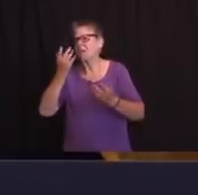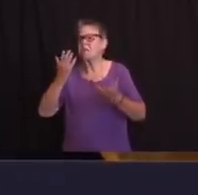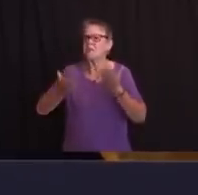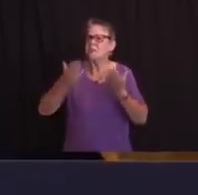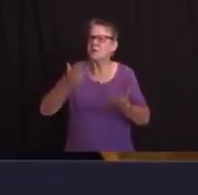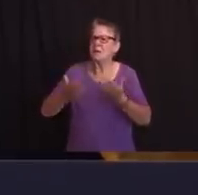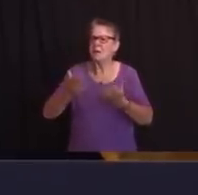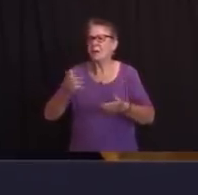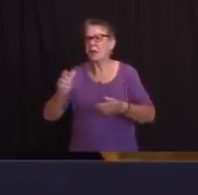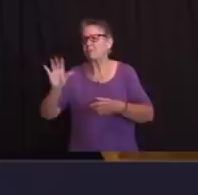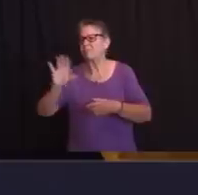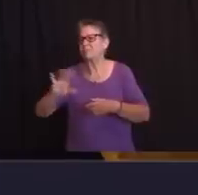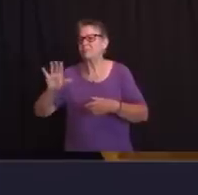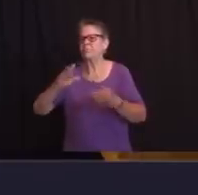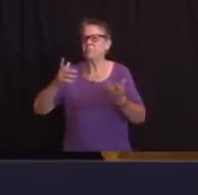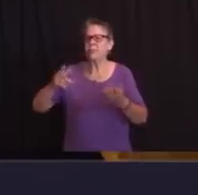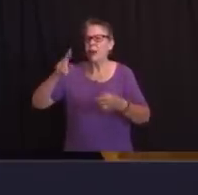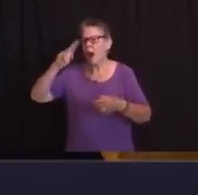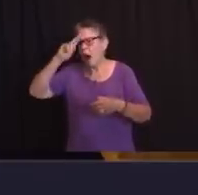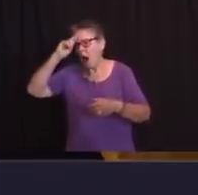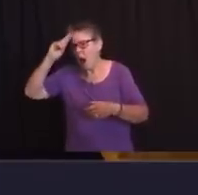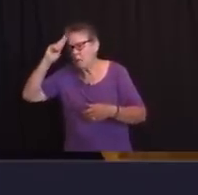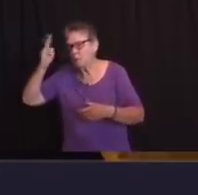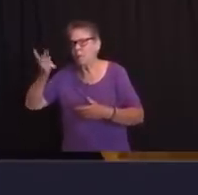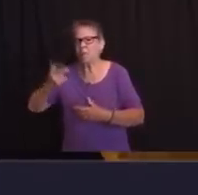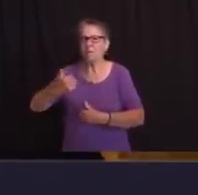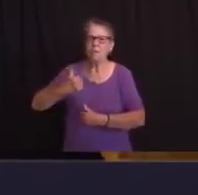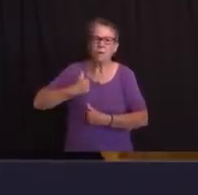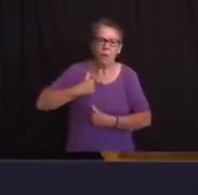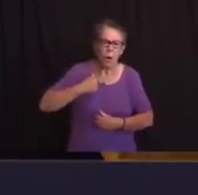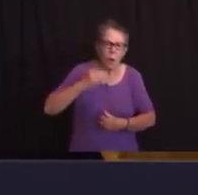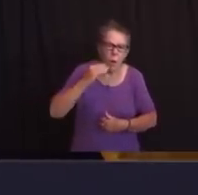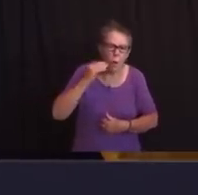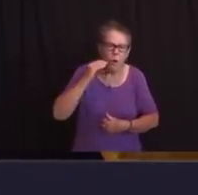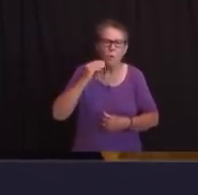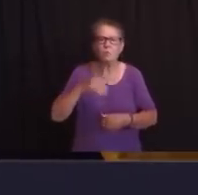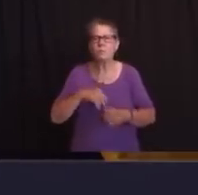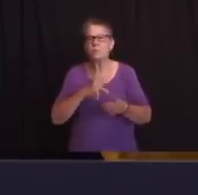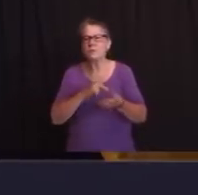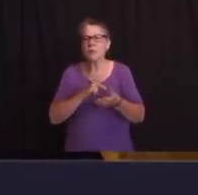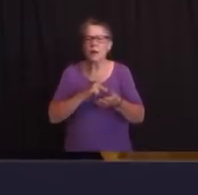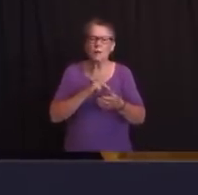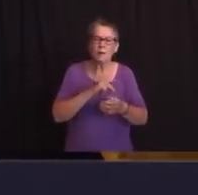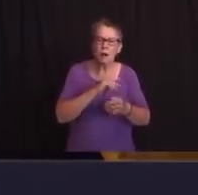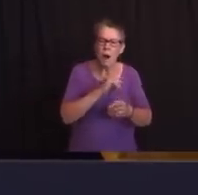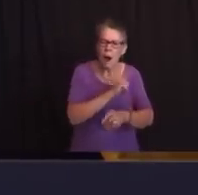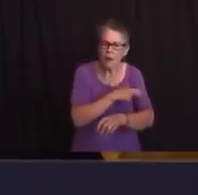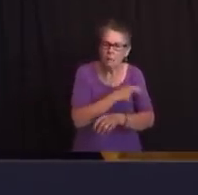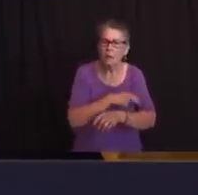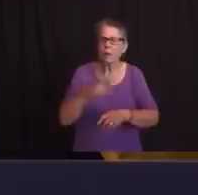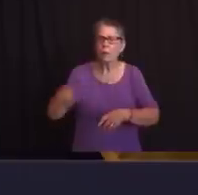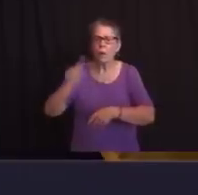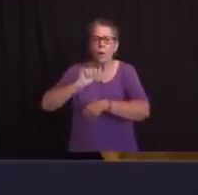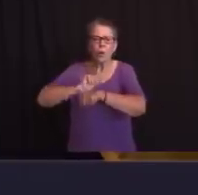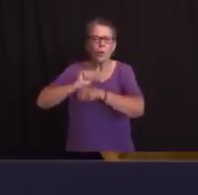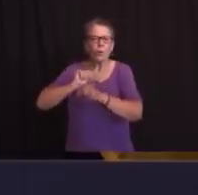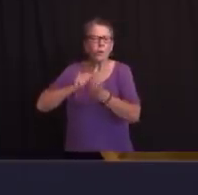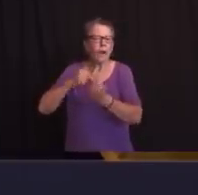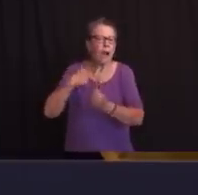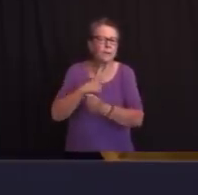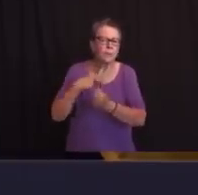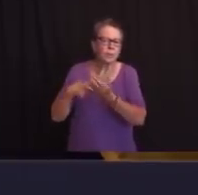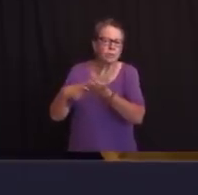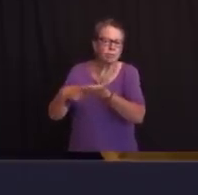call with our input, if it's not a state entity, on the once versus twice or more often on the testing. I believe I mentioned this,